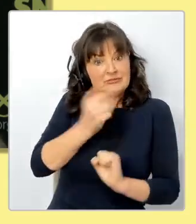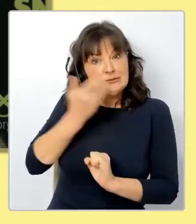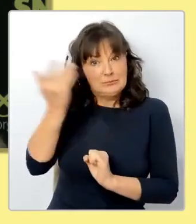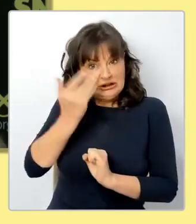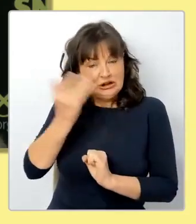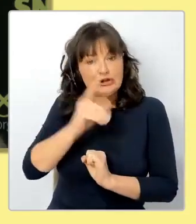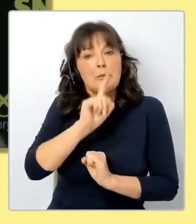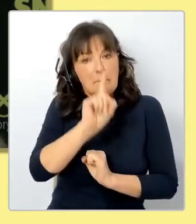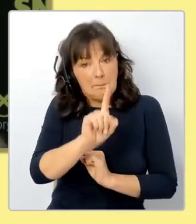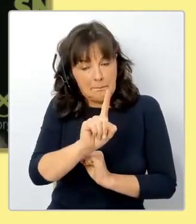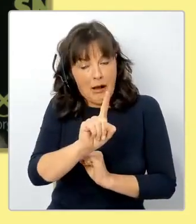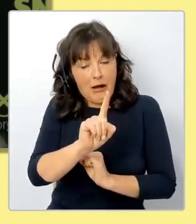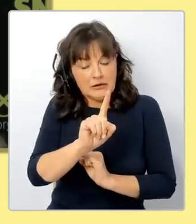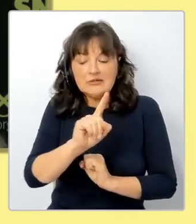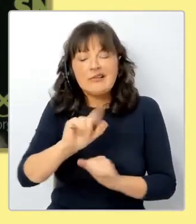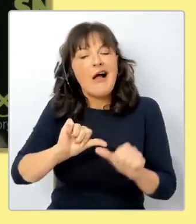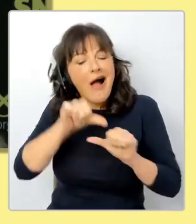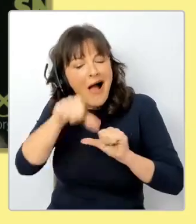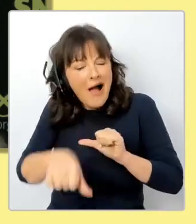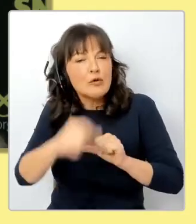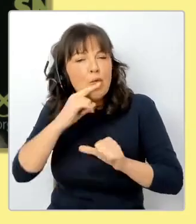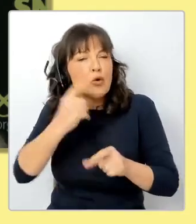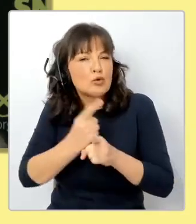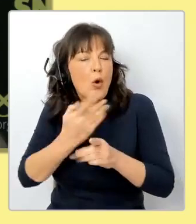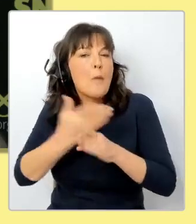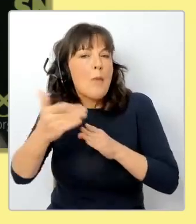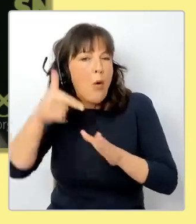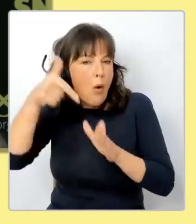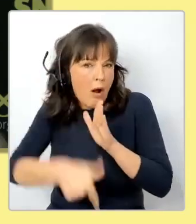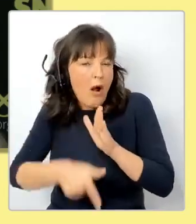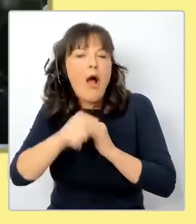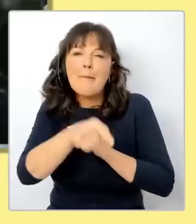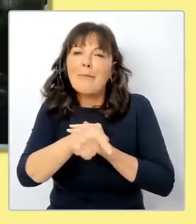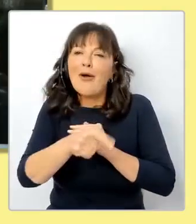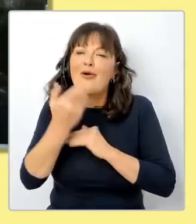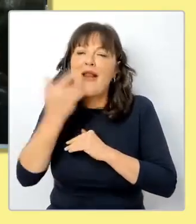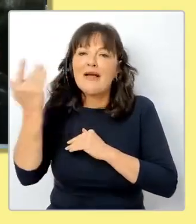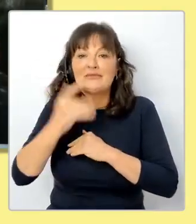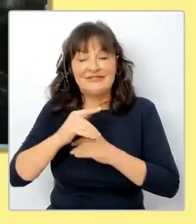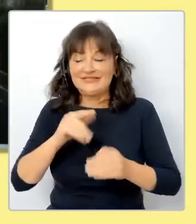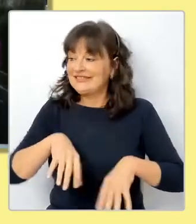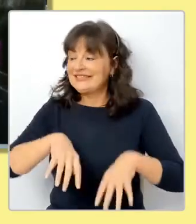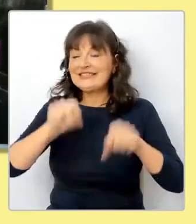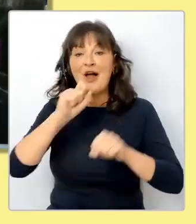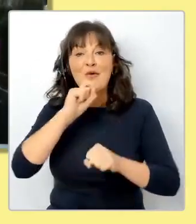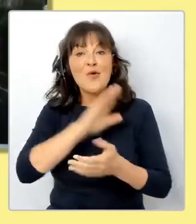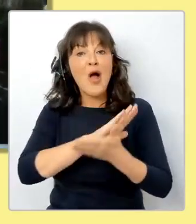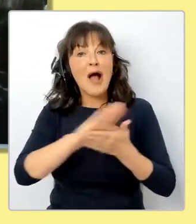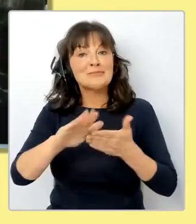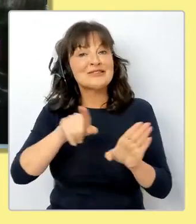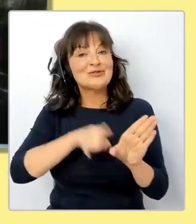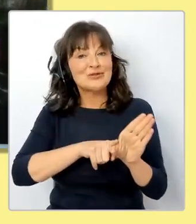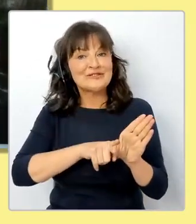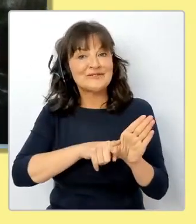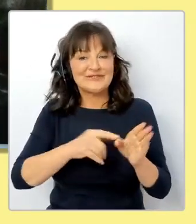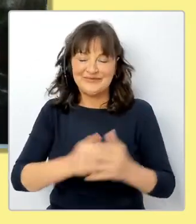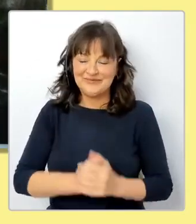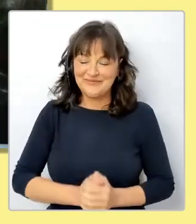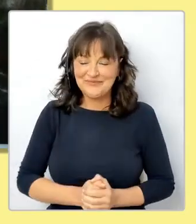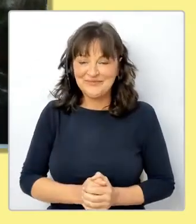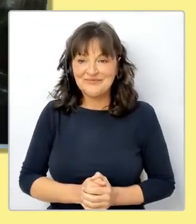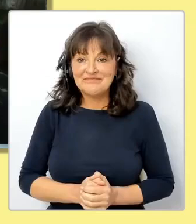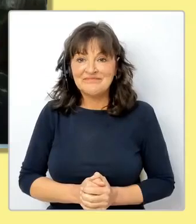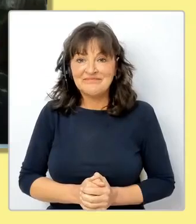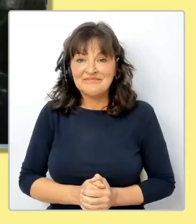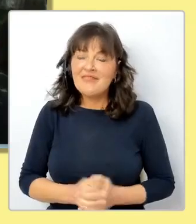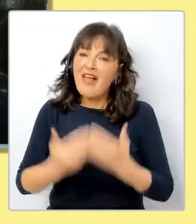drawn, and the person to start is Humza Yousaf. Humza, you have 6 minutes. Thank you very much. Thank you so much, everybody. A